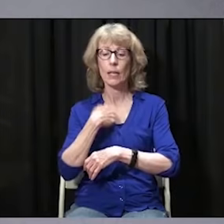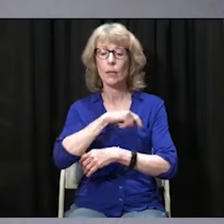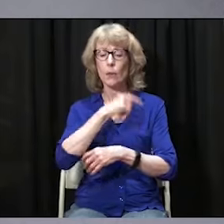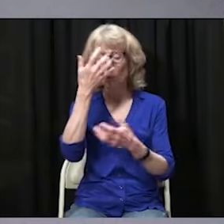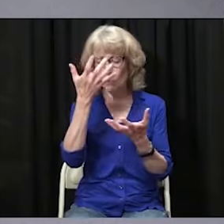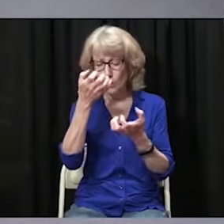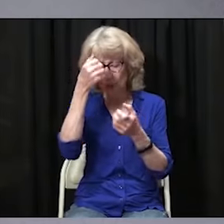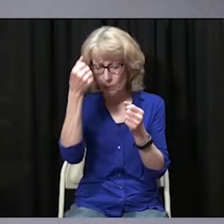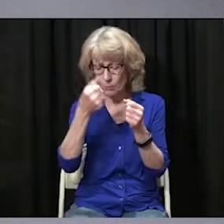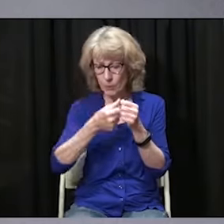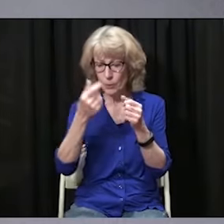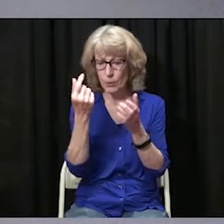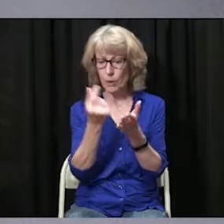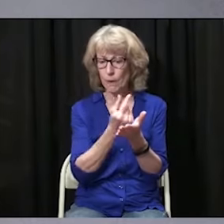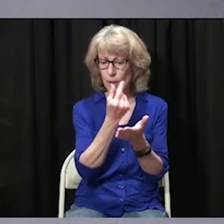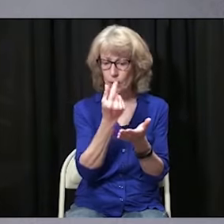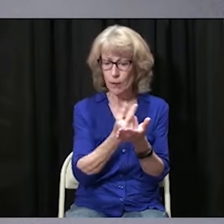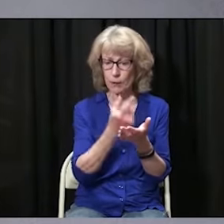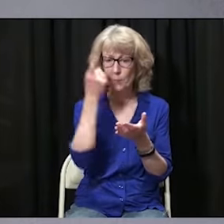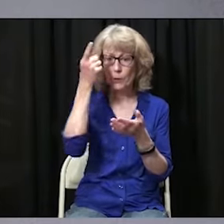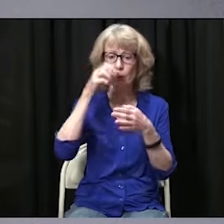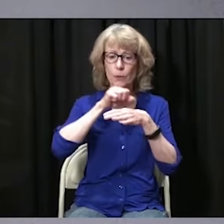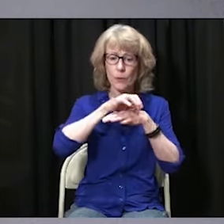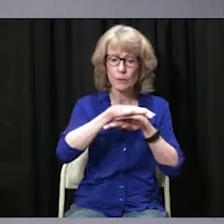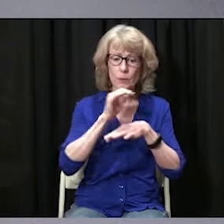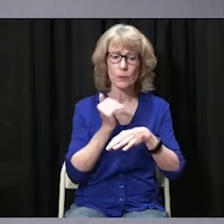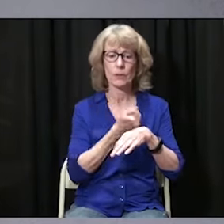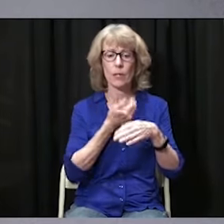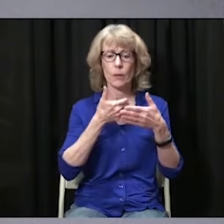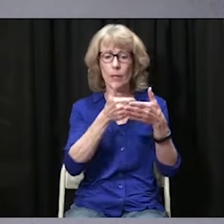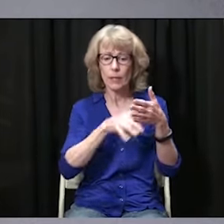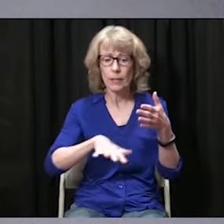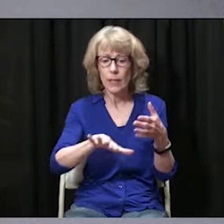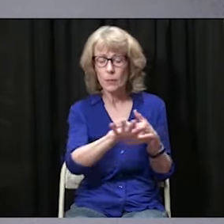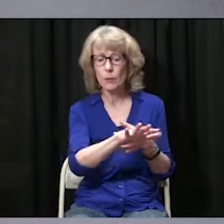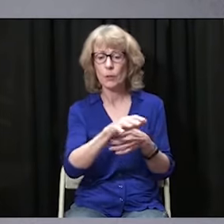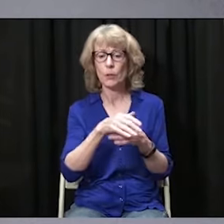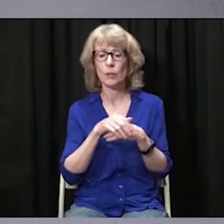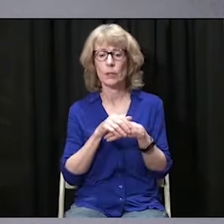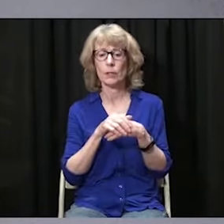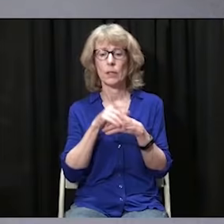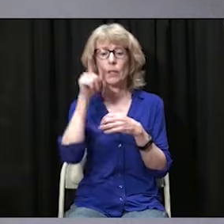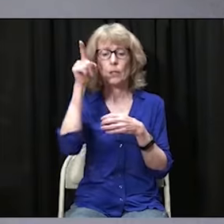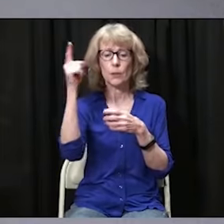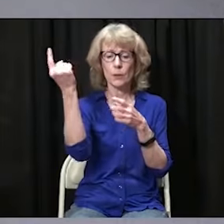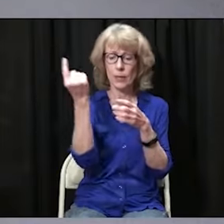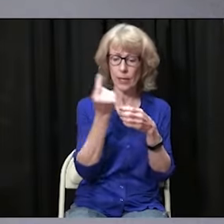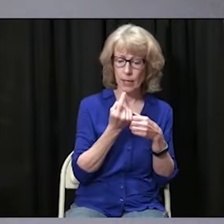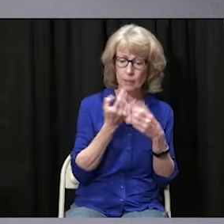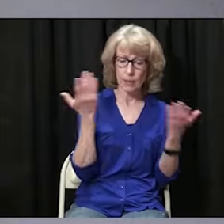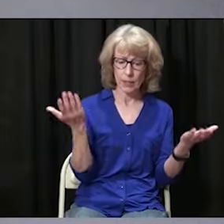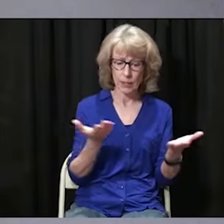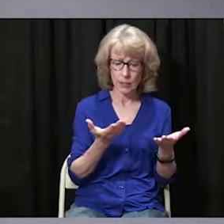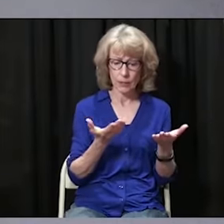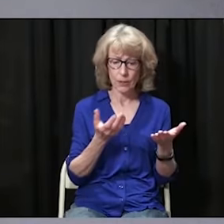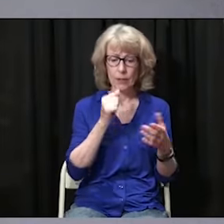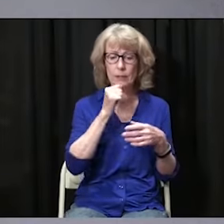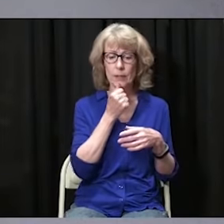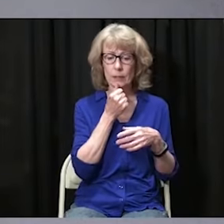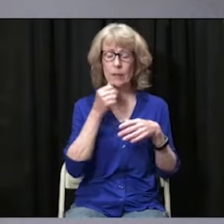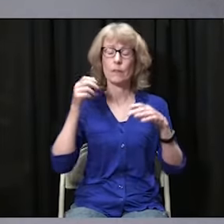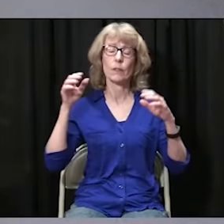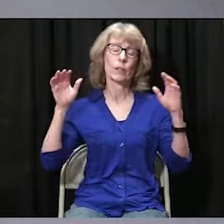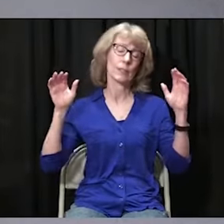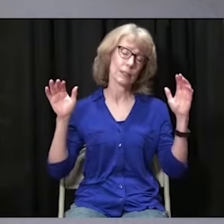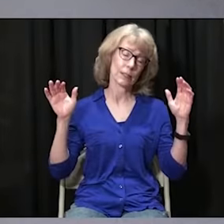our neighborhood so you could become one with humanity, so you could suffer and die and ultimately break the powers of sin